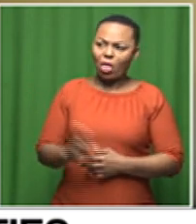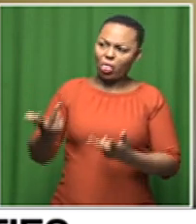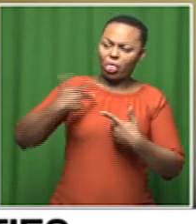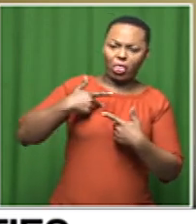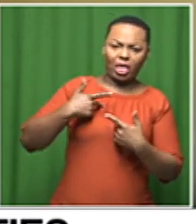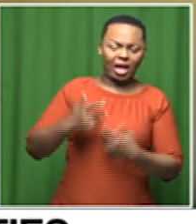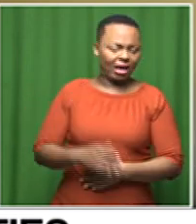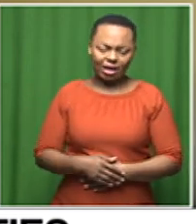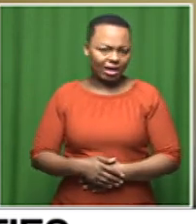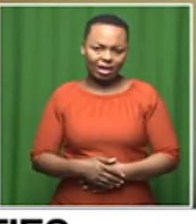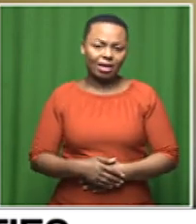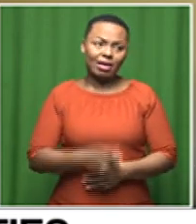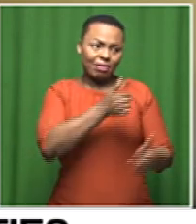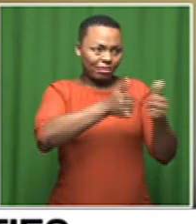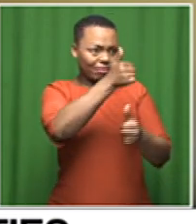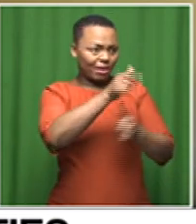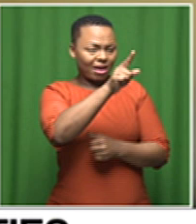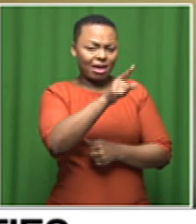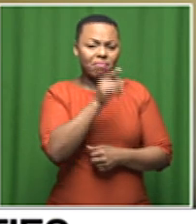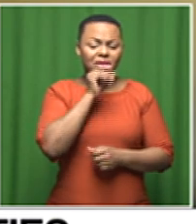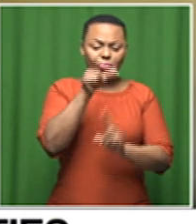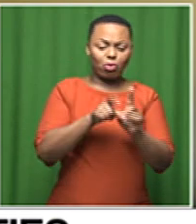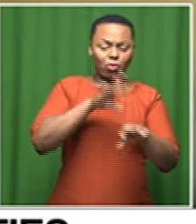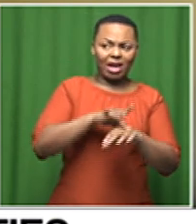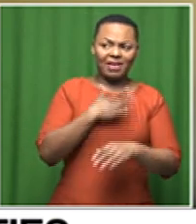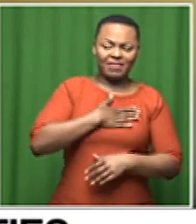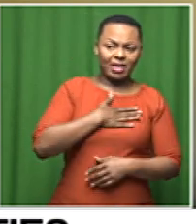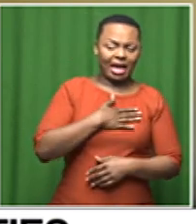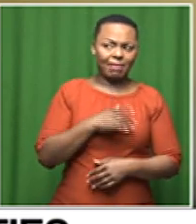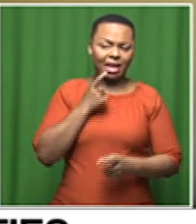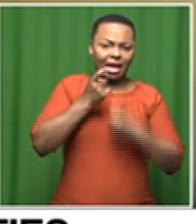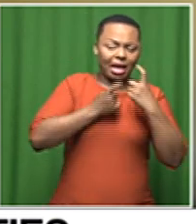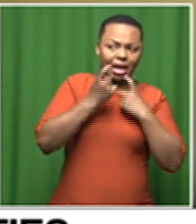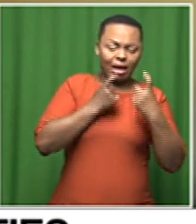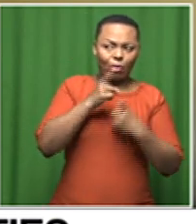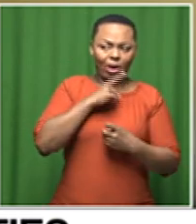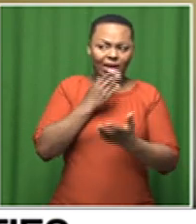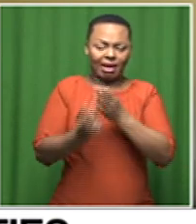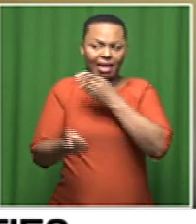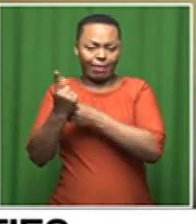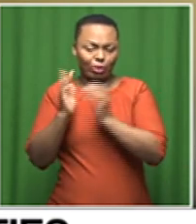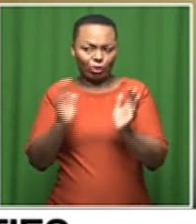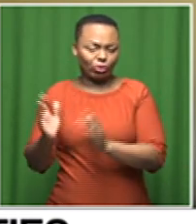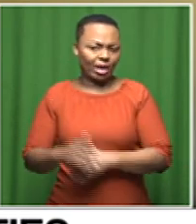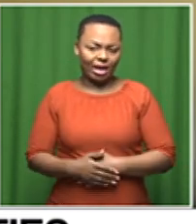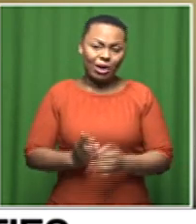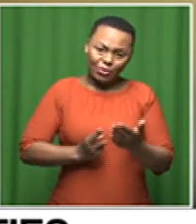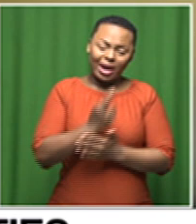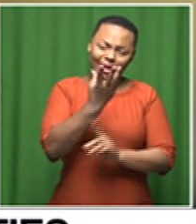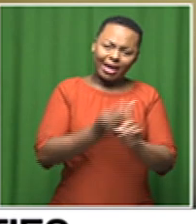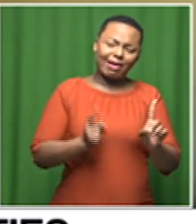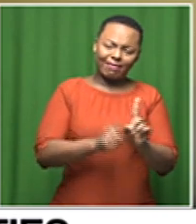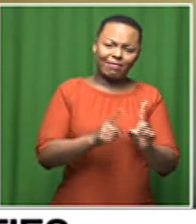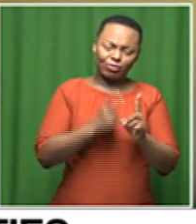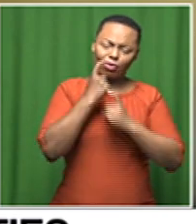of that. But the patients must never feel that I'm too scared to complain because of what might happen. Those you are well within your right